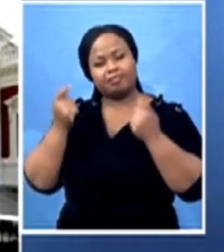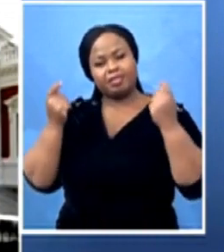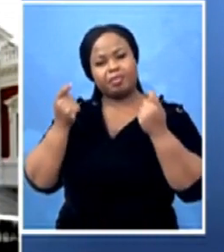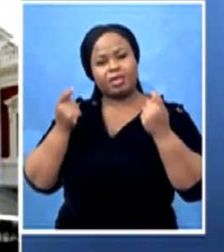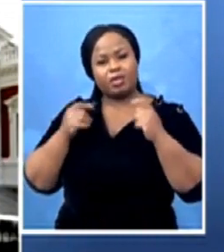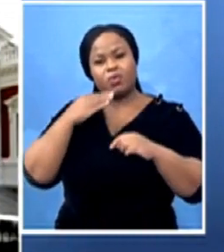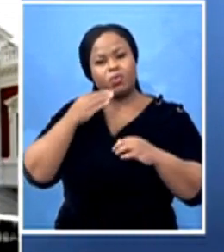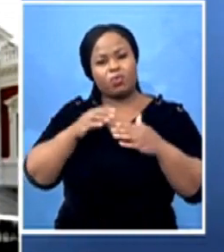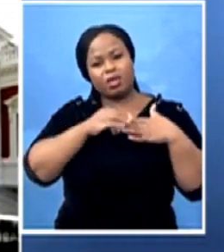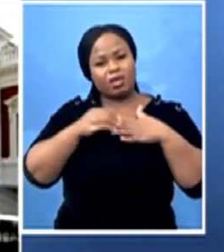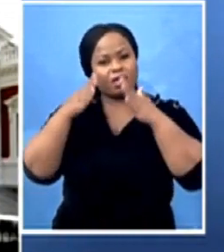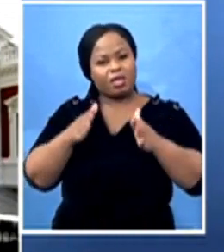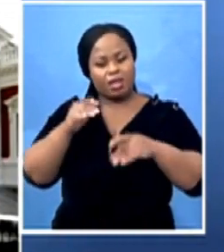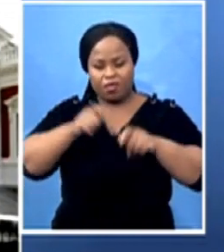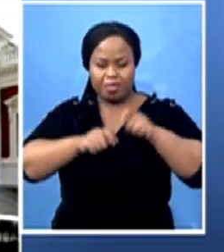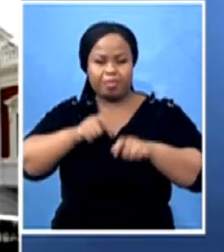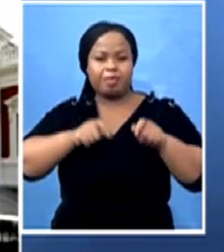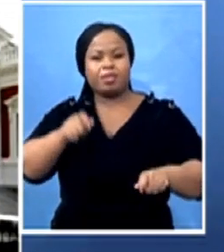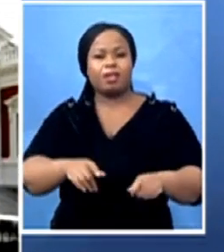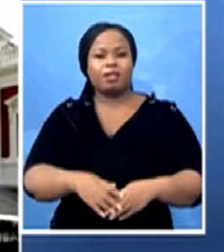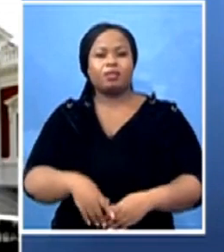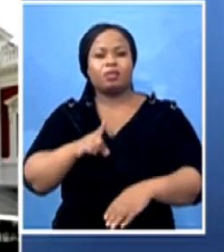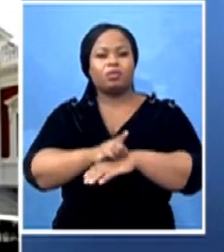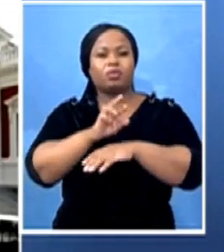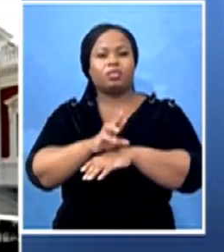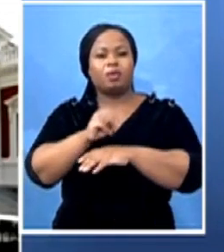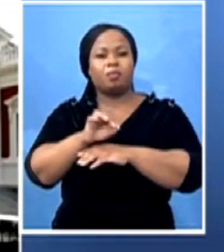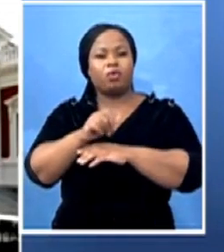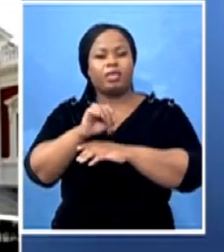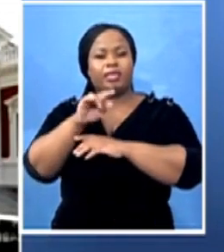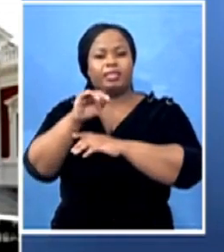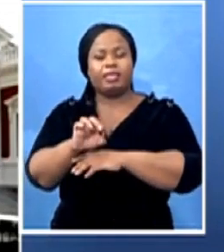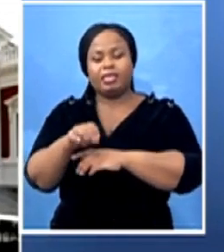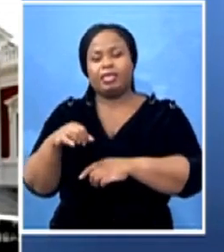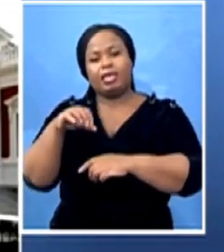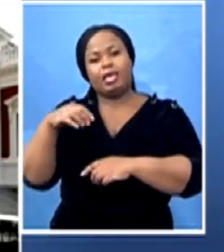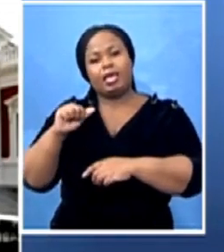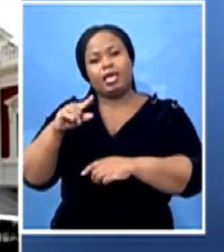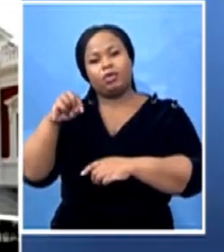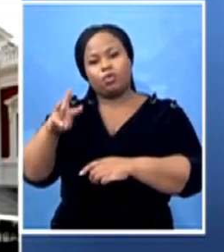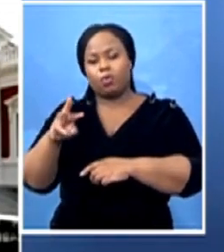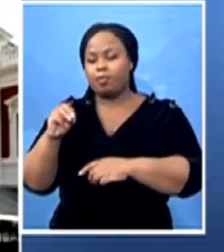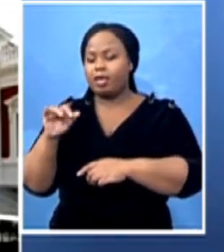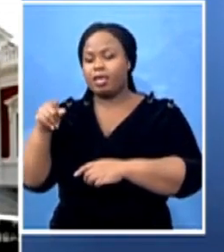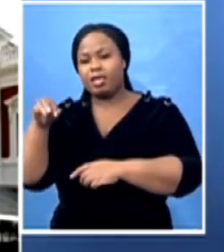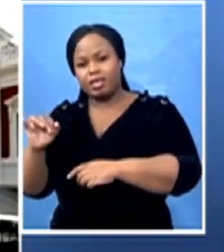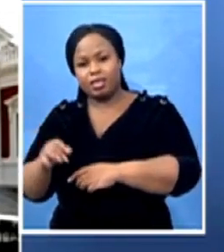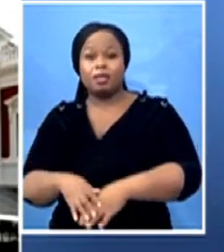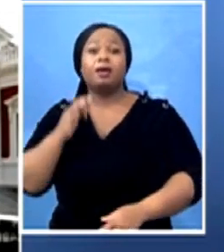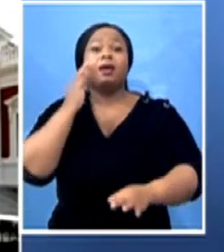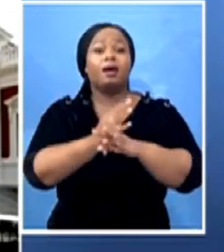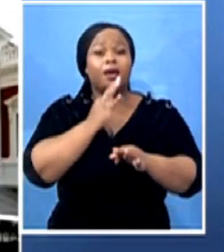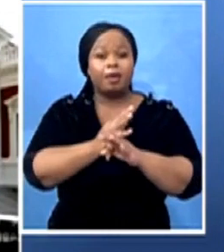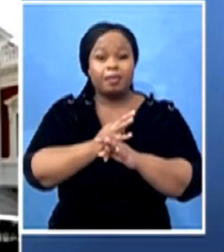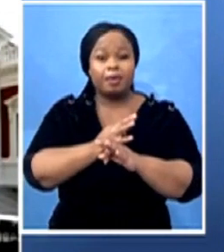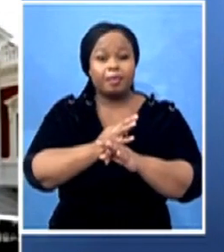you, Dr. Mokiti Andrew Mlangeni. Ntate Mlangeni, you and your comrades, the